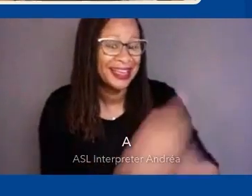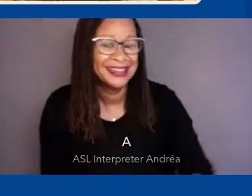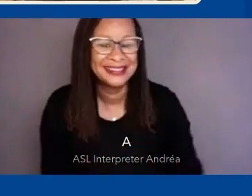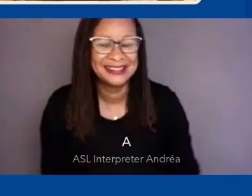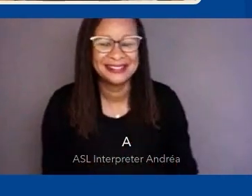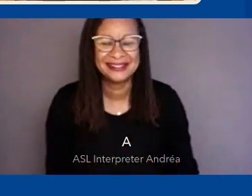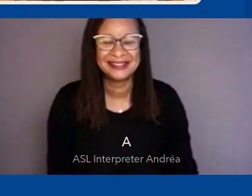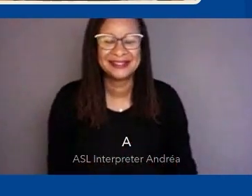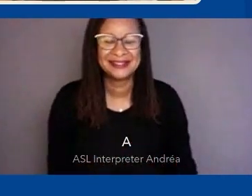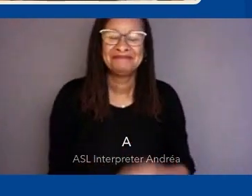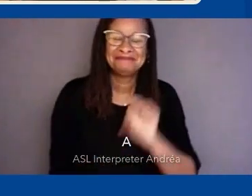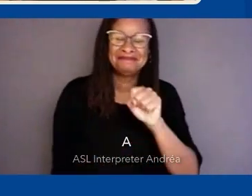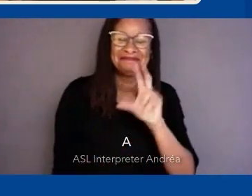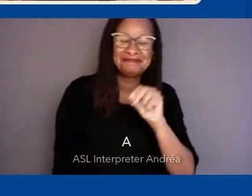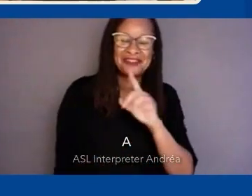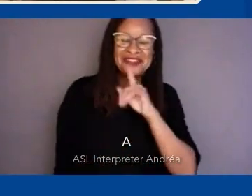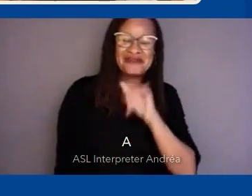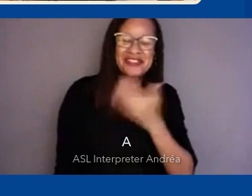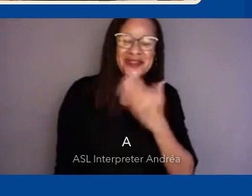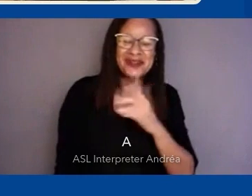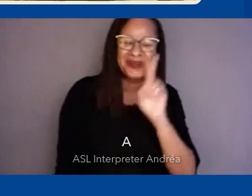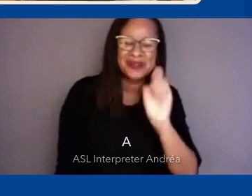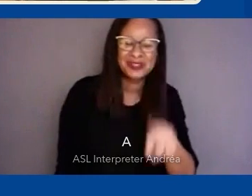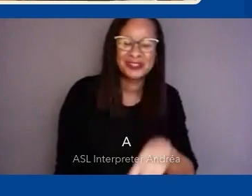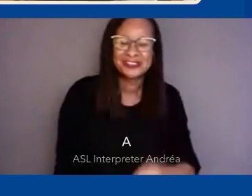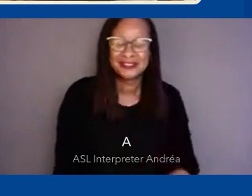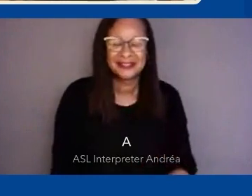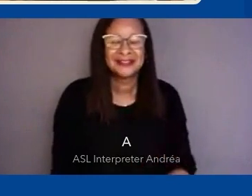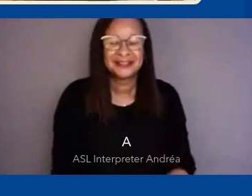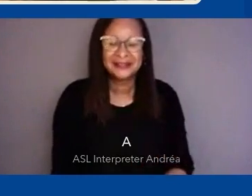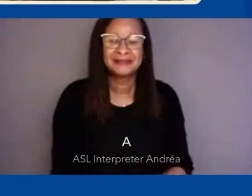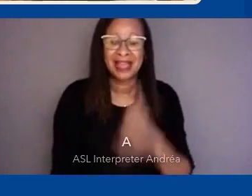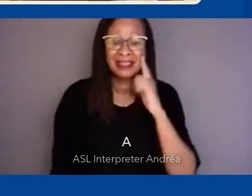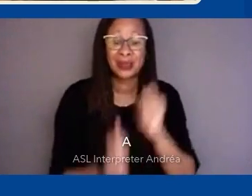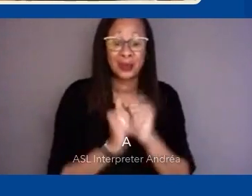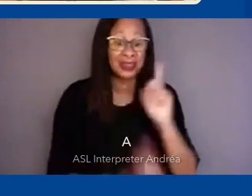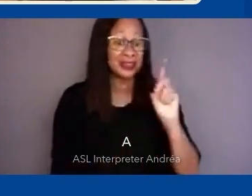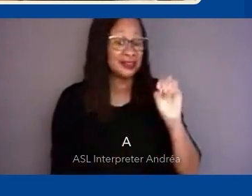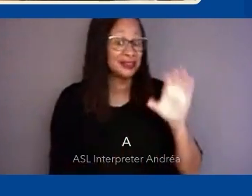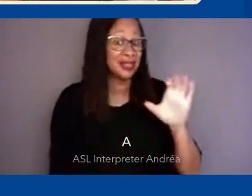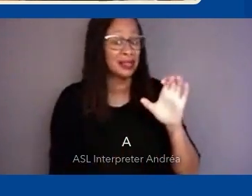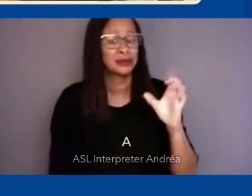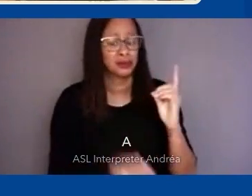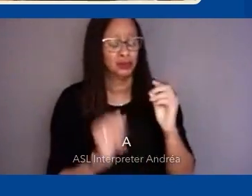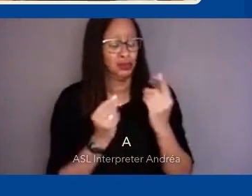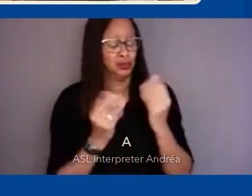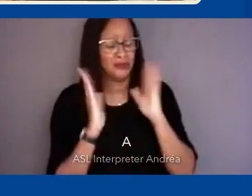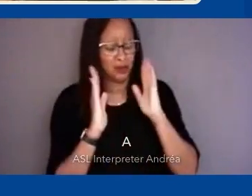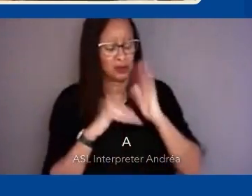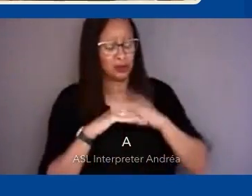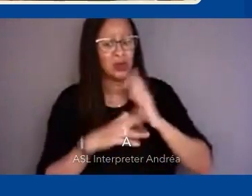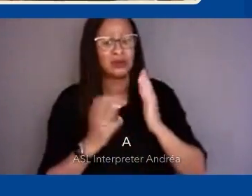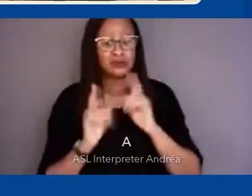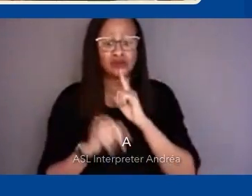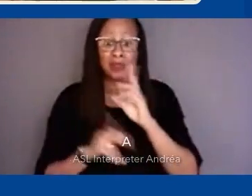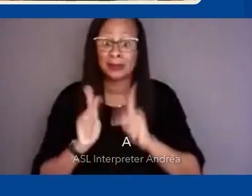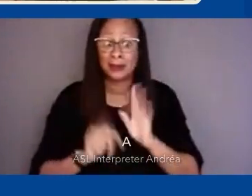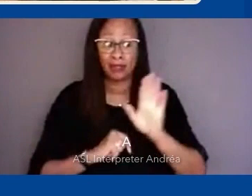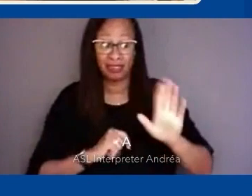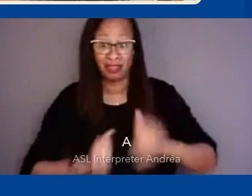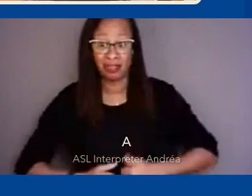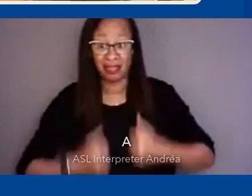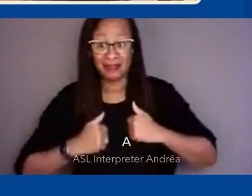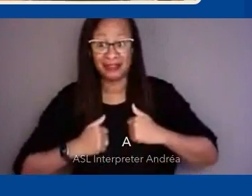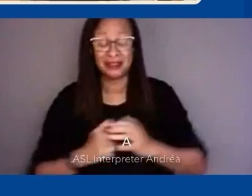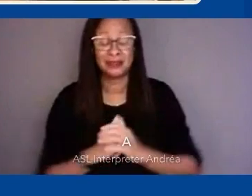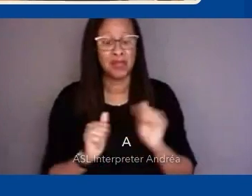Yeah, no, it's a really good question. And I think, you know, with documentaries, you're dealing with, you know, obviously real people and their lives and all